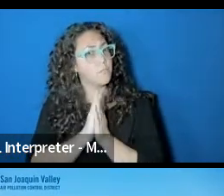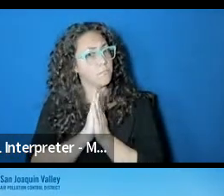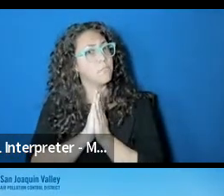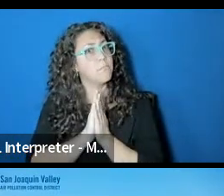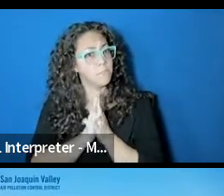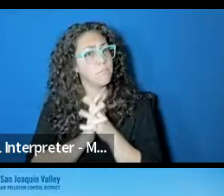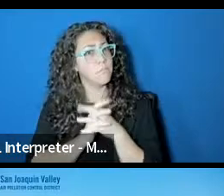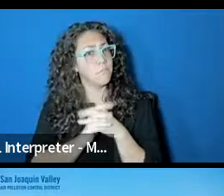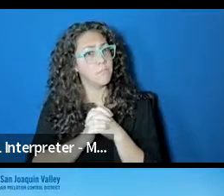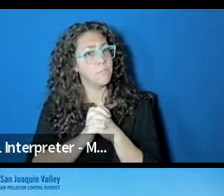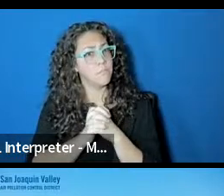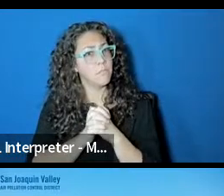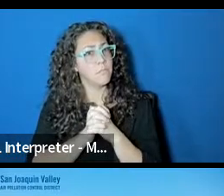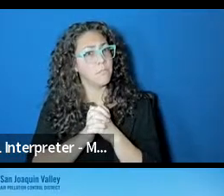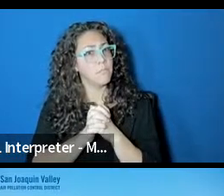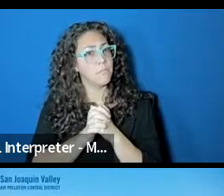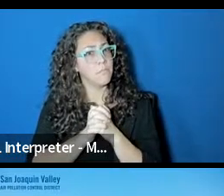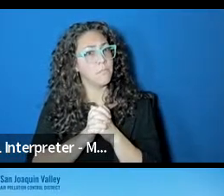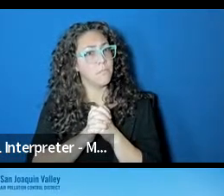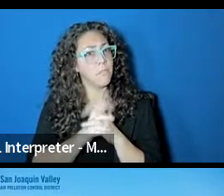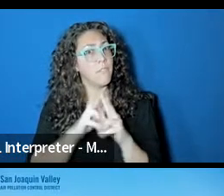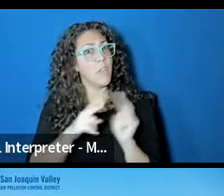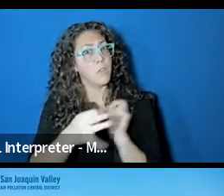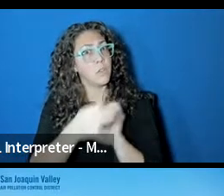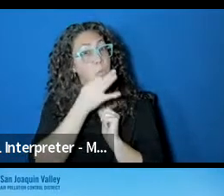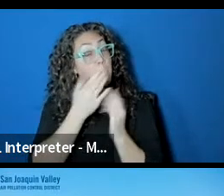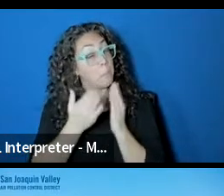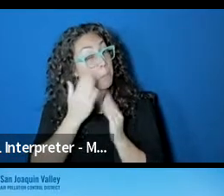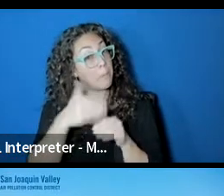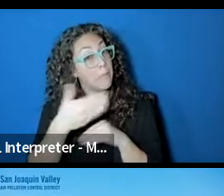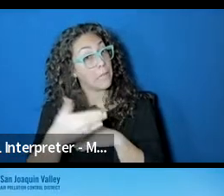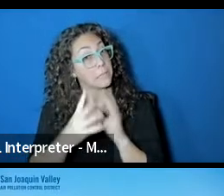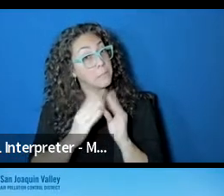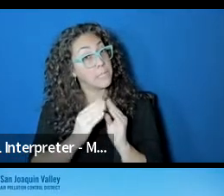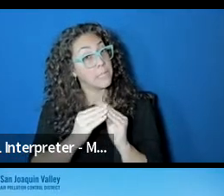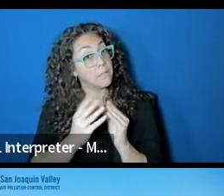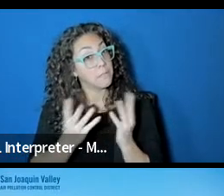very soon, if not the next meeting. So